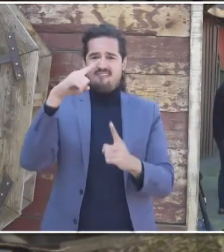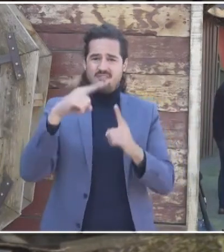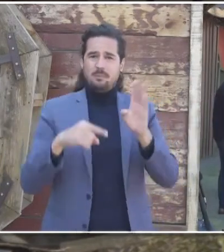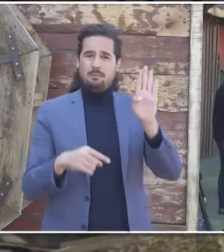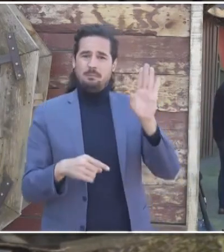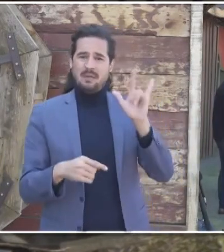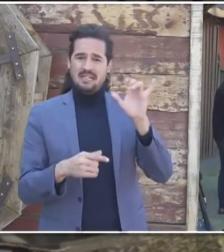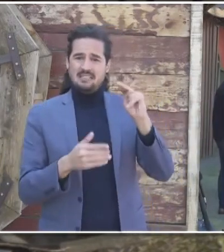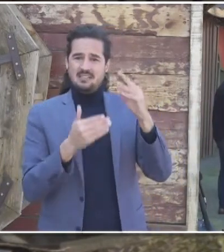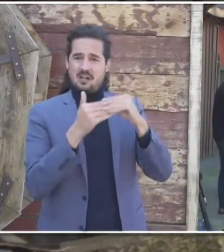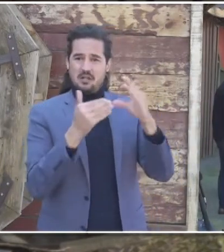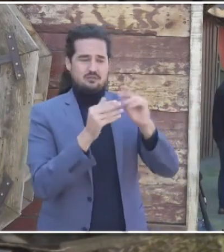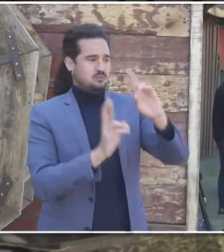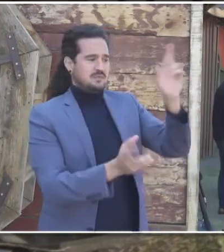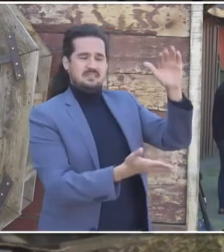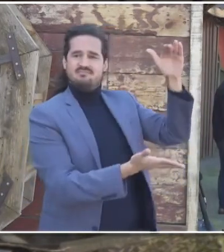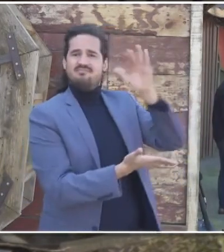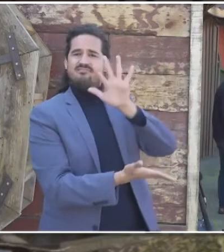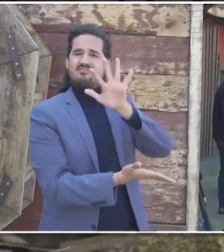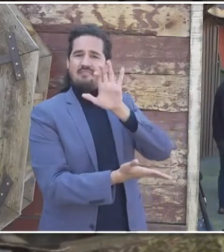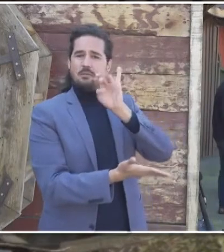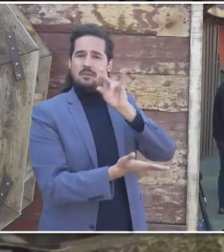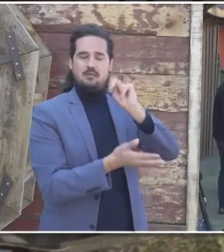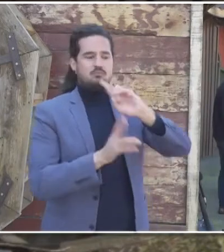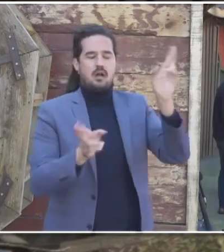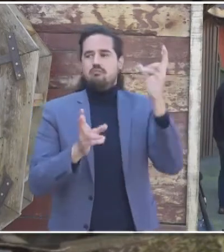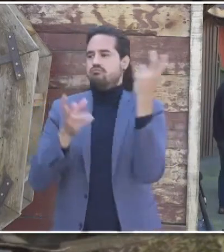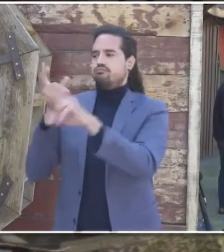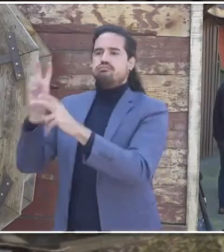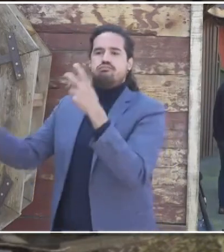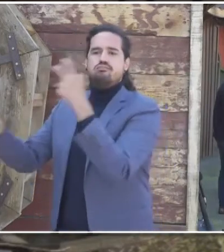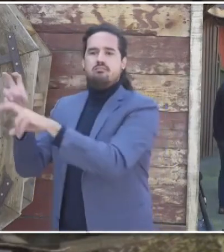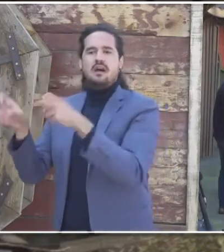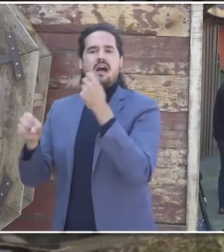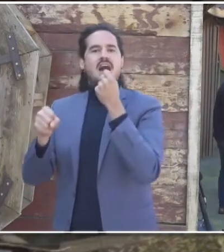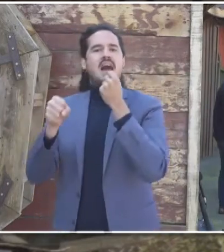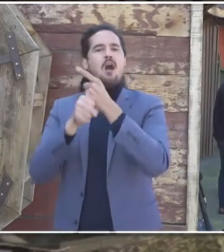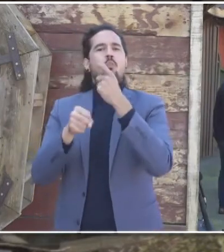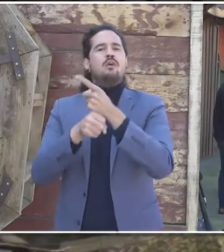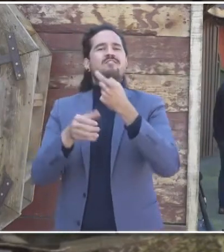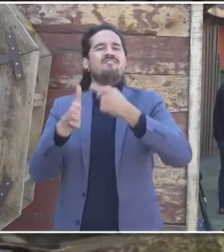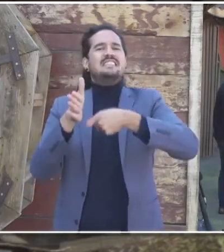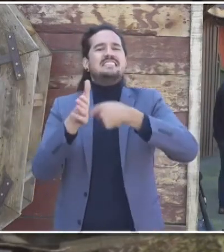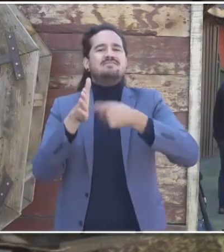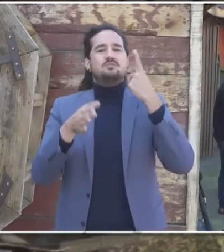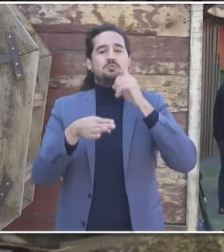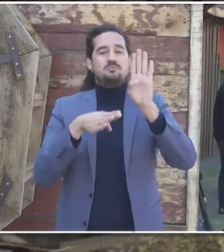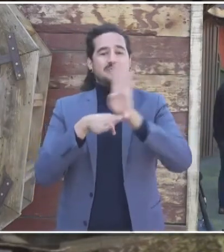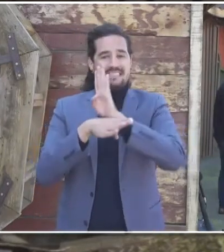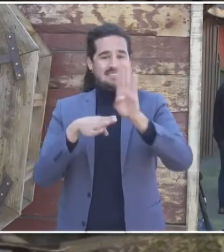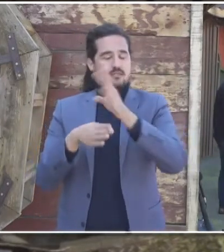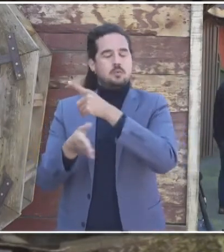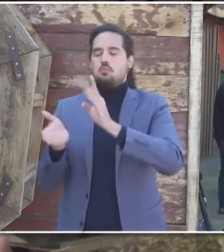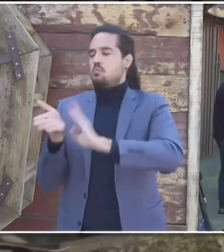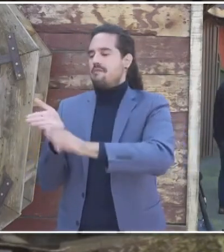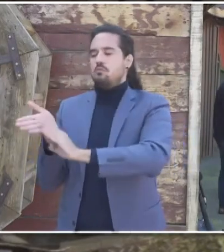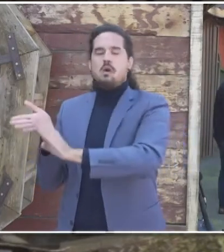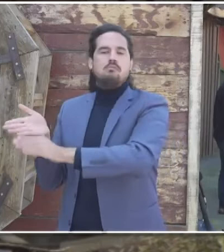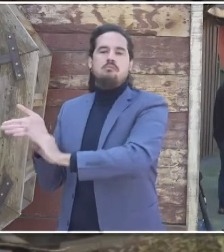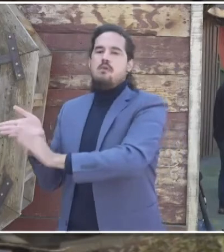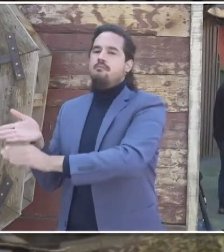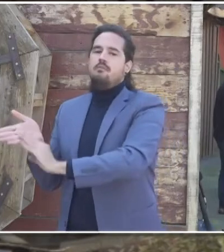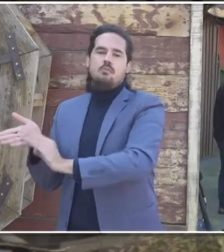budget to waive fees, annual fees for a business just like his, to provide a framework where we're working with the legislature, we're more than